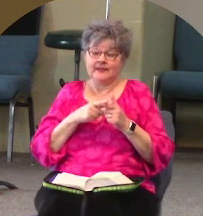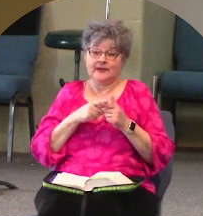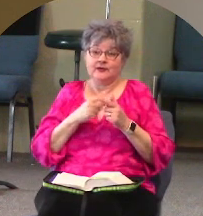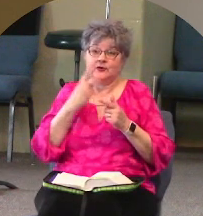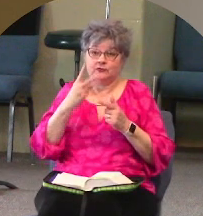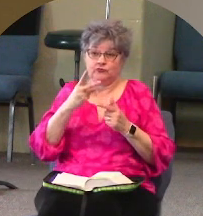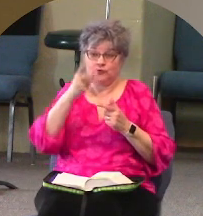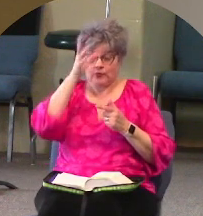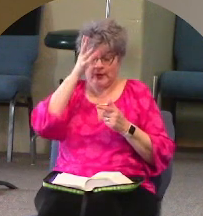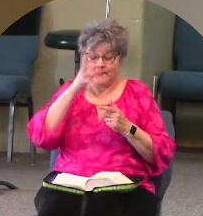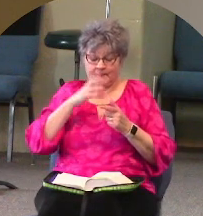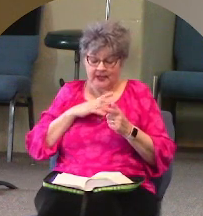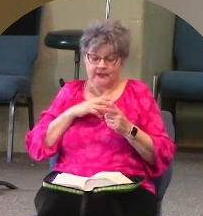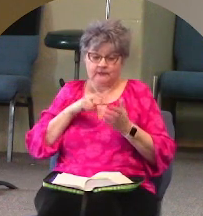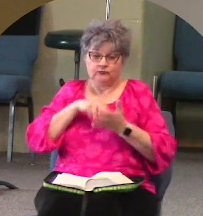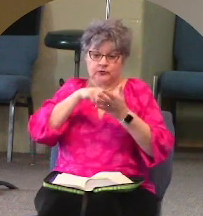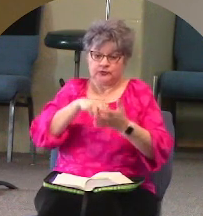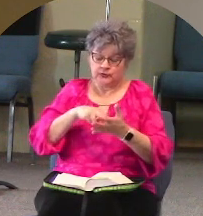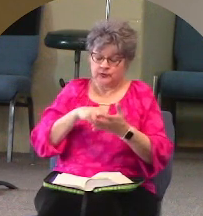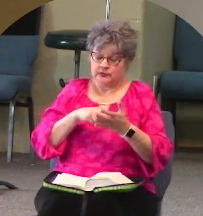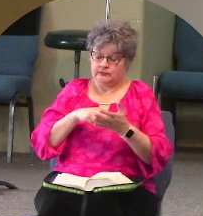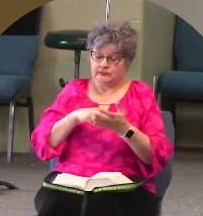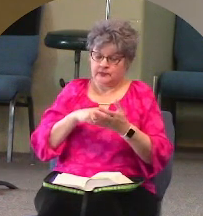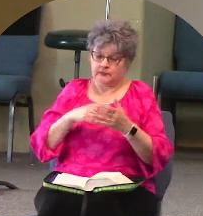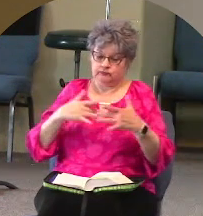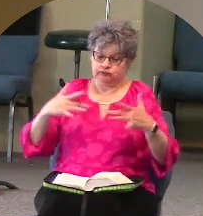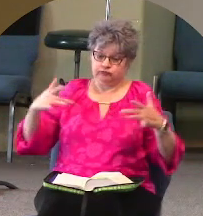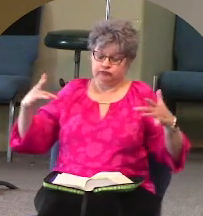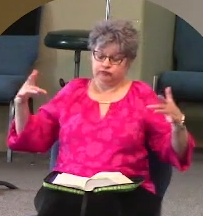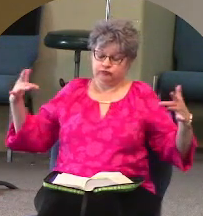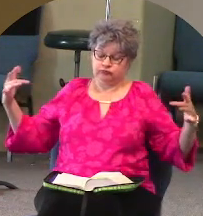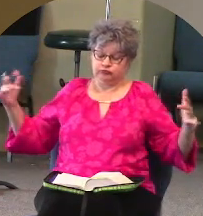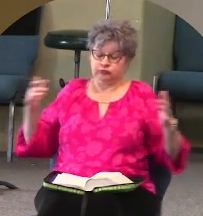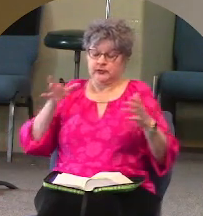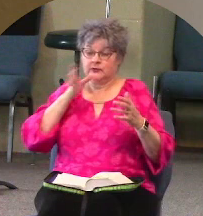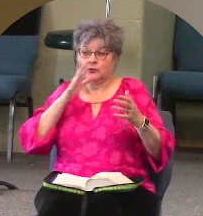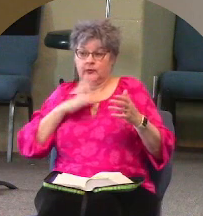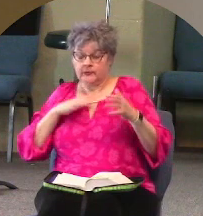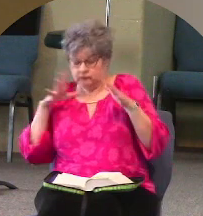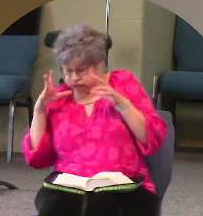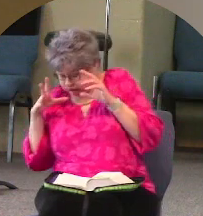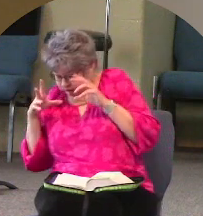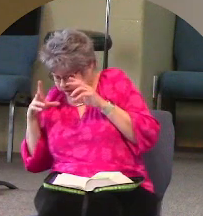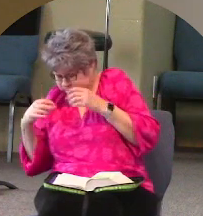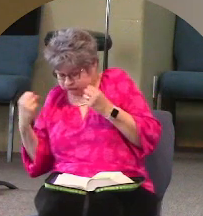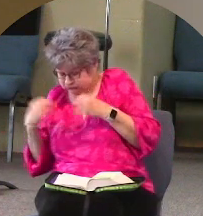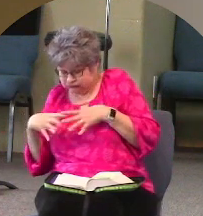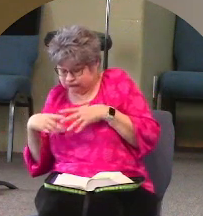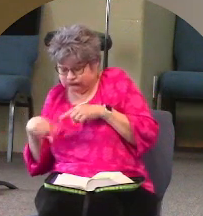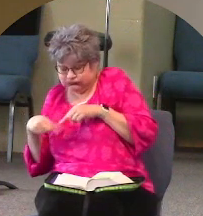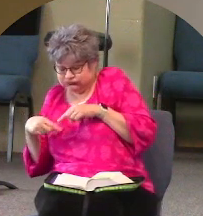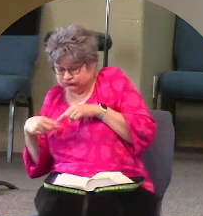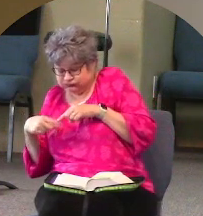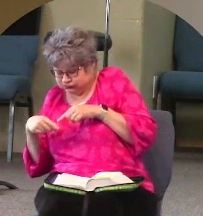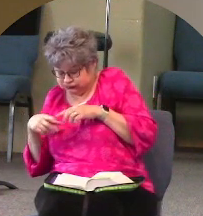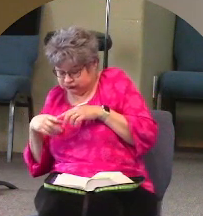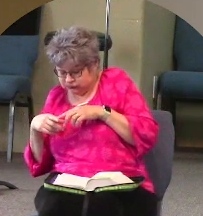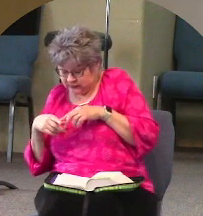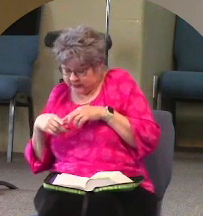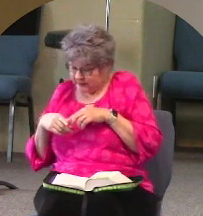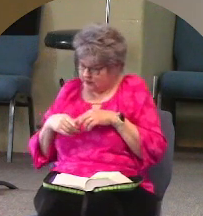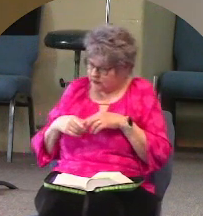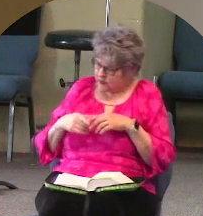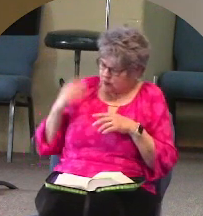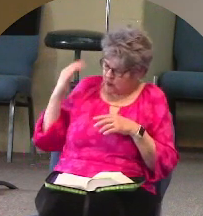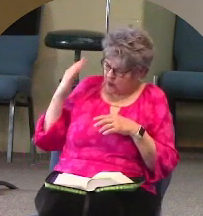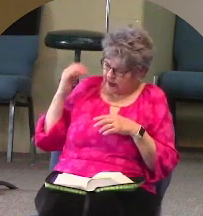near them in dazzling clothing. And as the women were terrified and bowed their faces to the ground, the men said to them, why do you seek